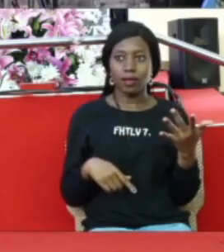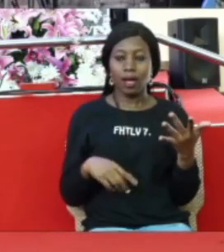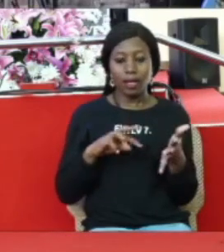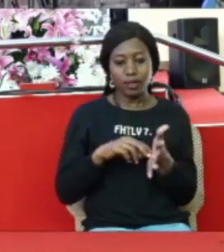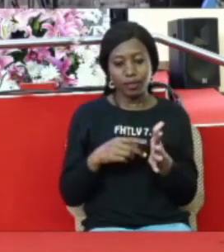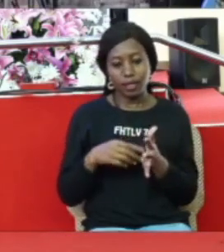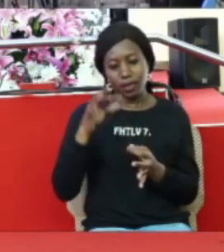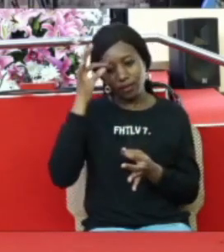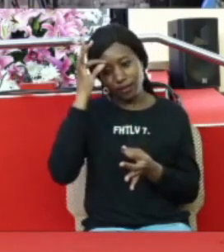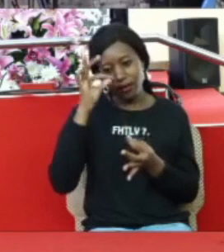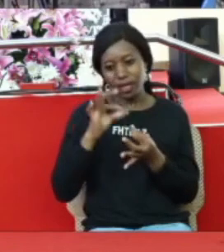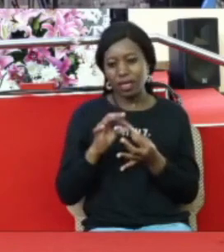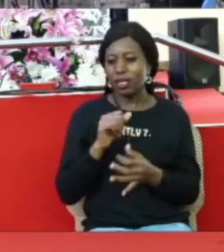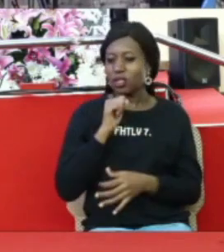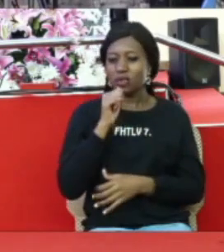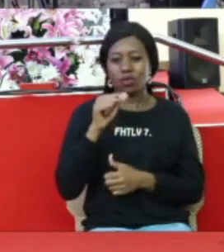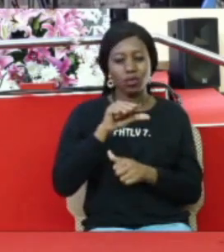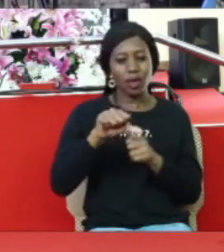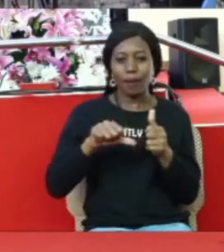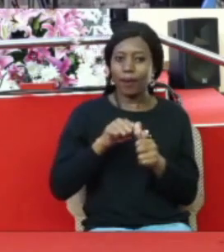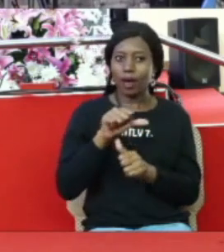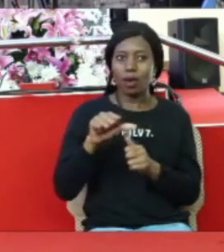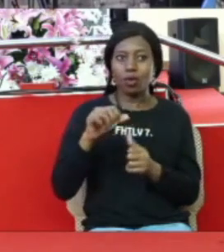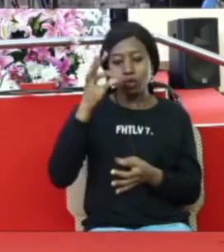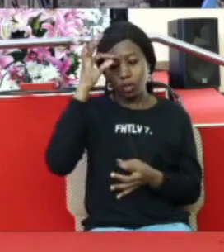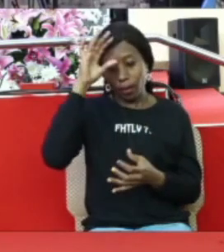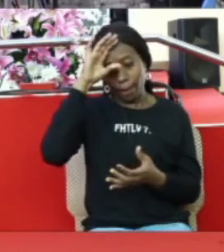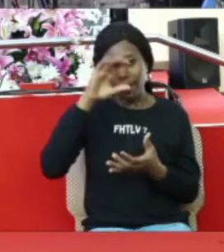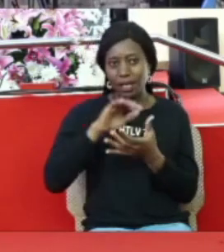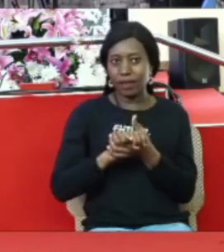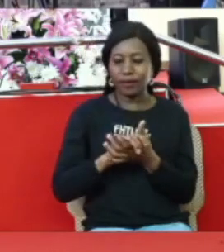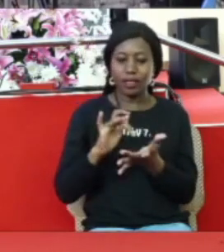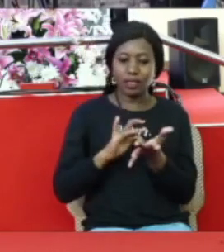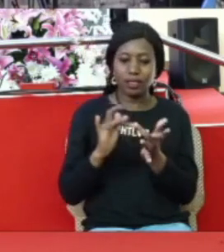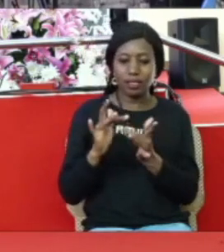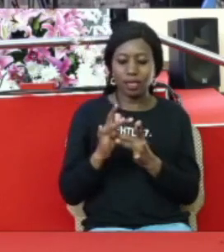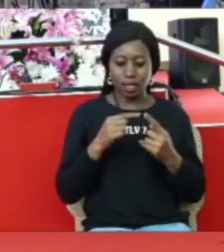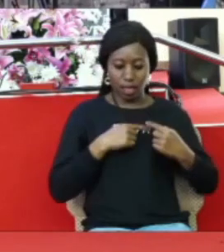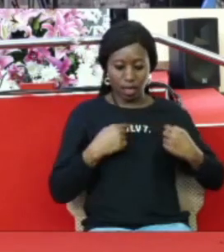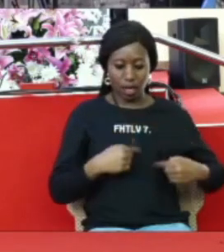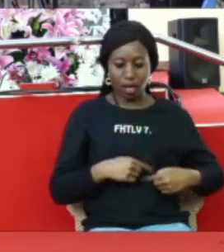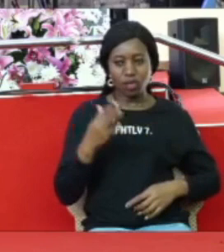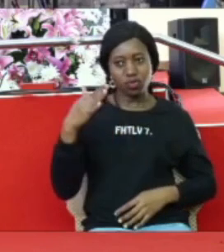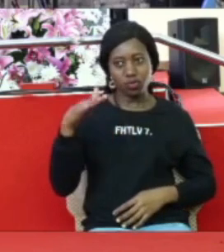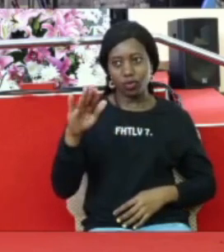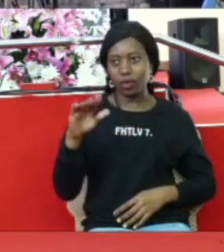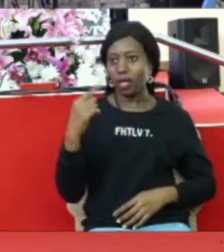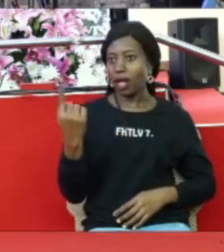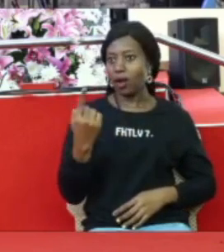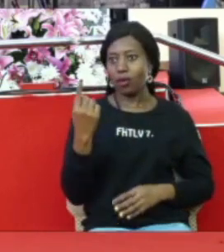Lord Jesus Christ in my heart. No, faith is I will see something where others are not